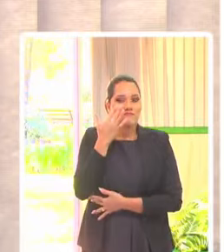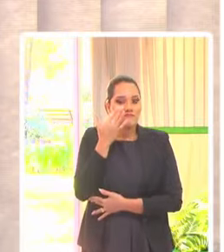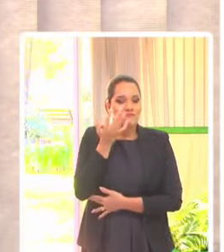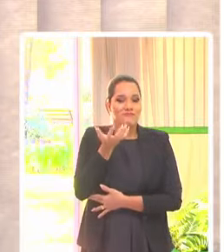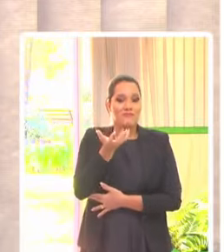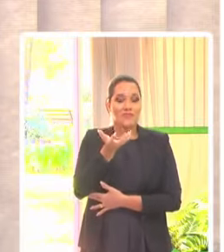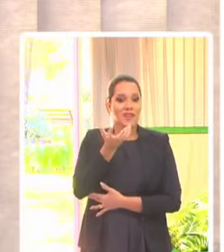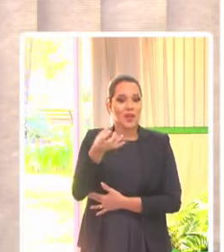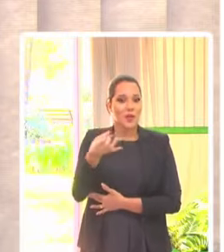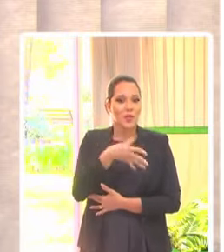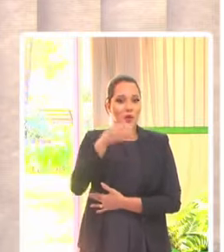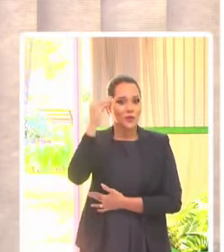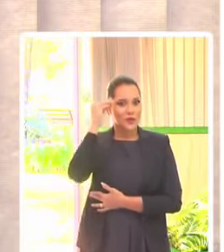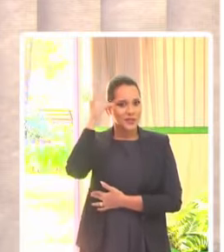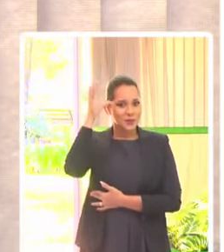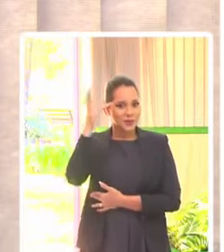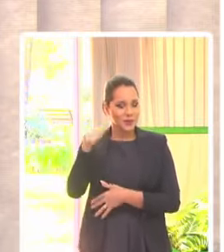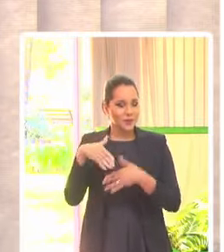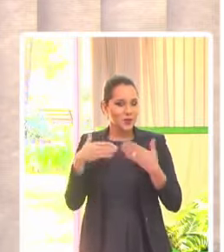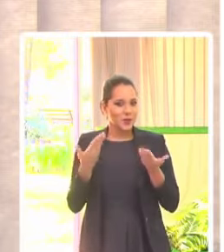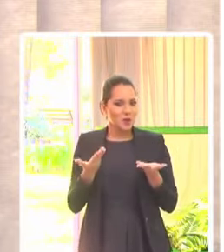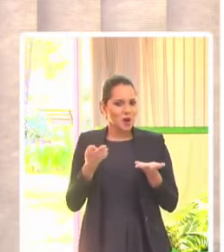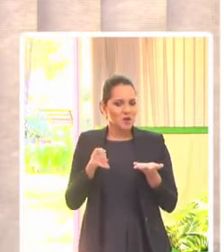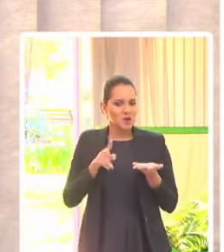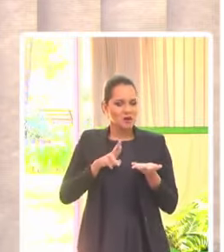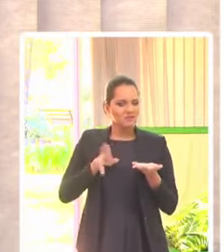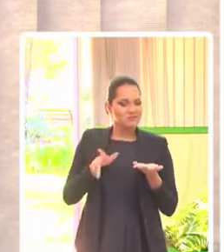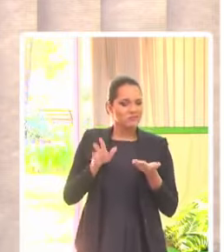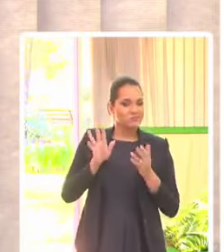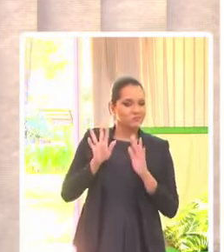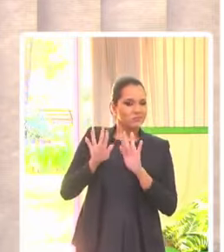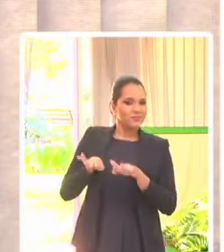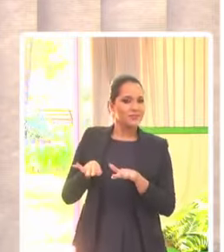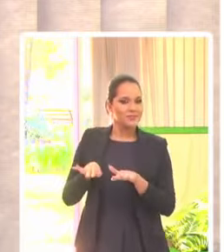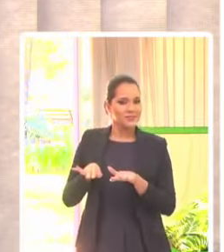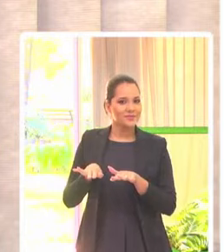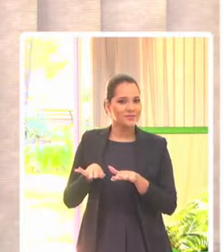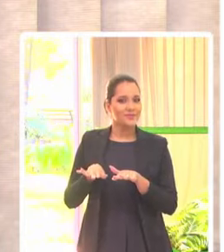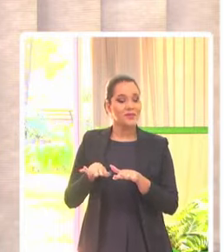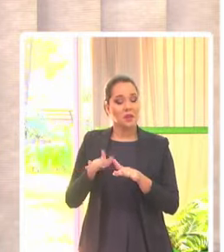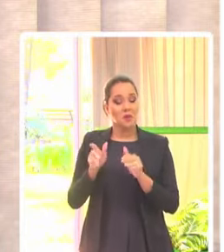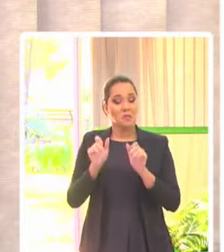those non-responsive and then keep going on that trajectory. It could be a good start.